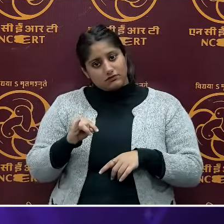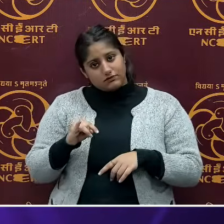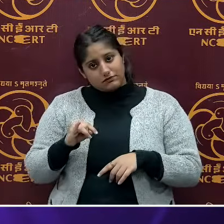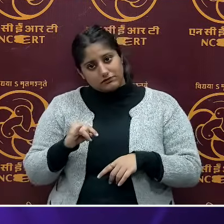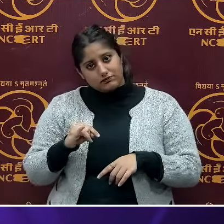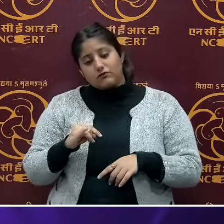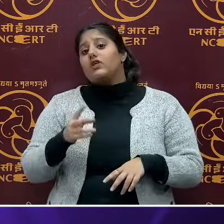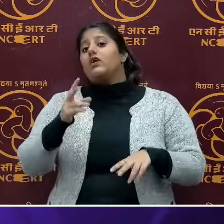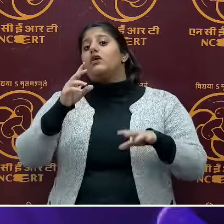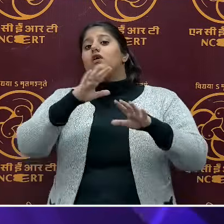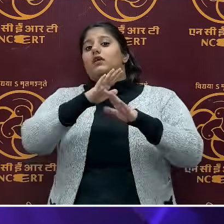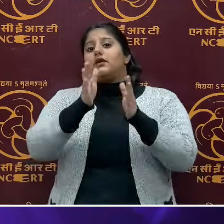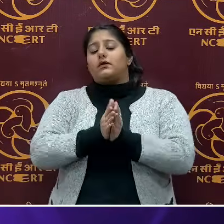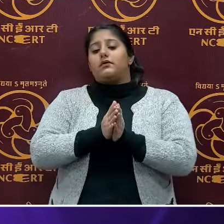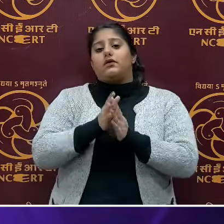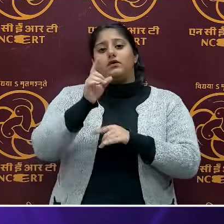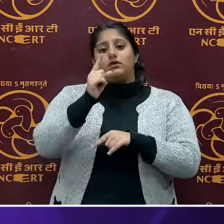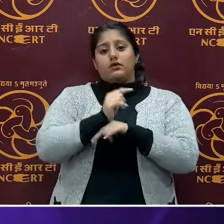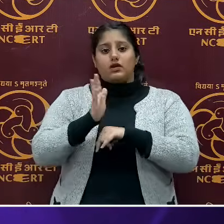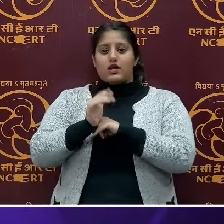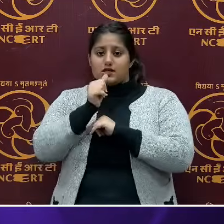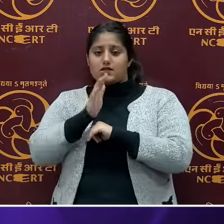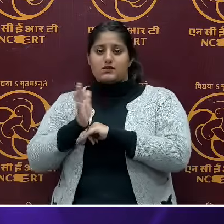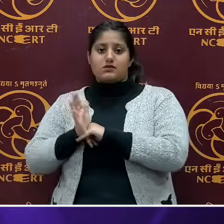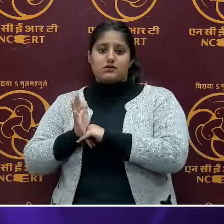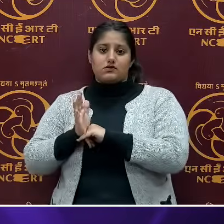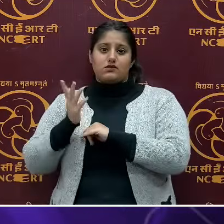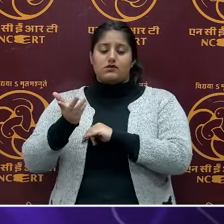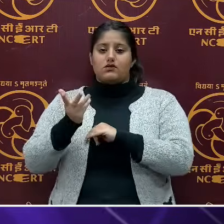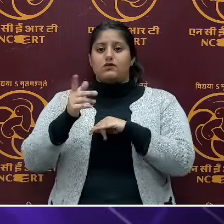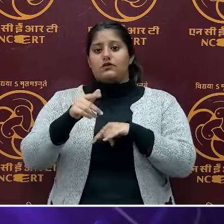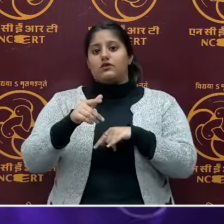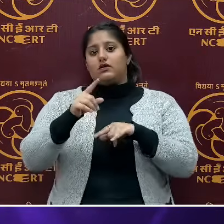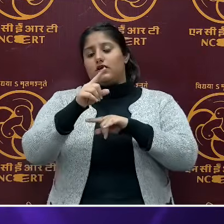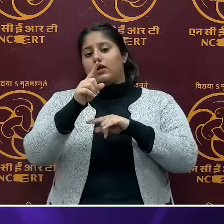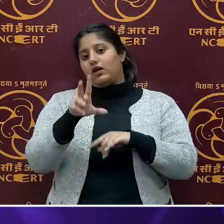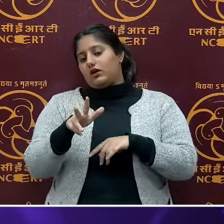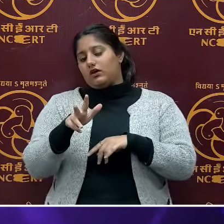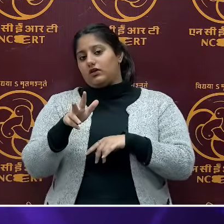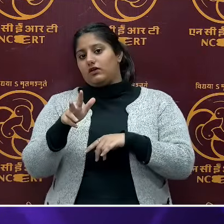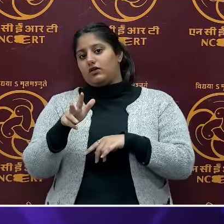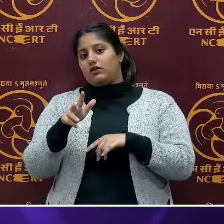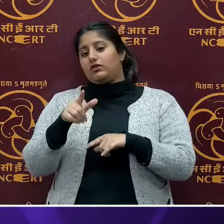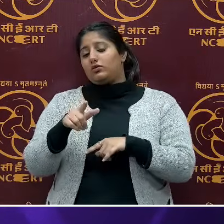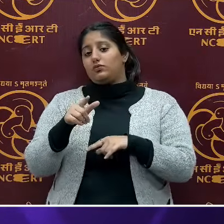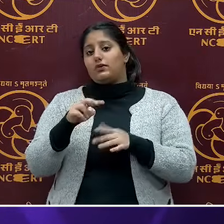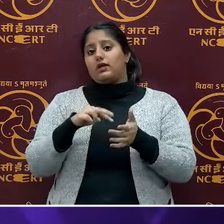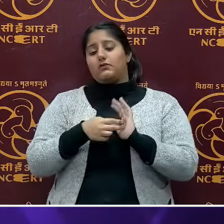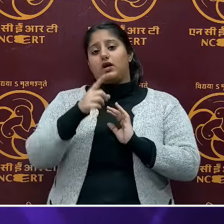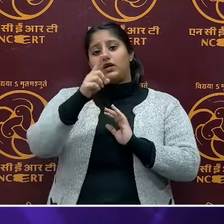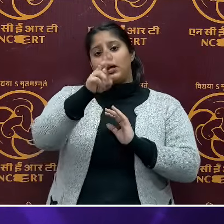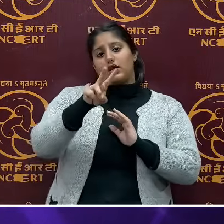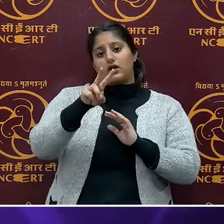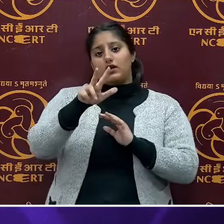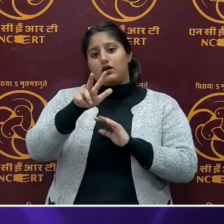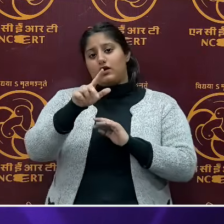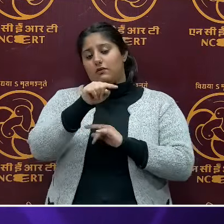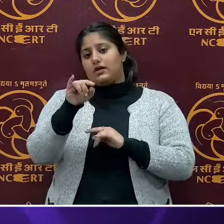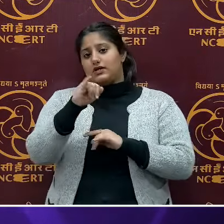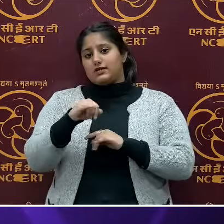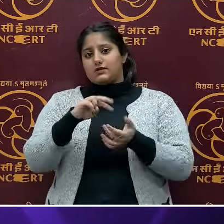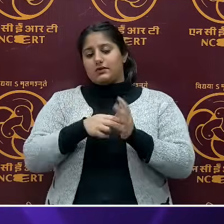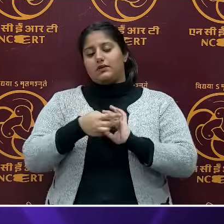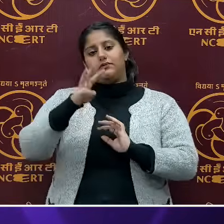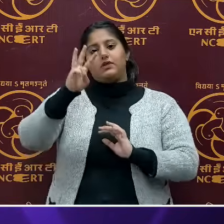of glasses of lemonade in the second case are 18. So, what is the factor? 18 upon 6, that means